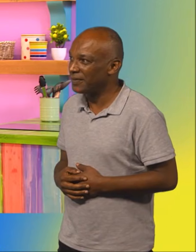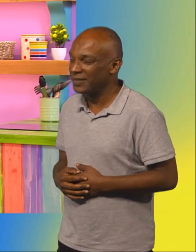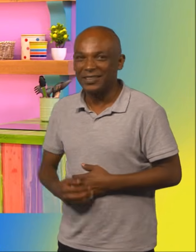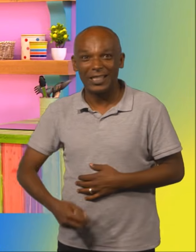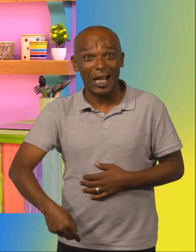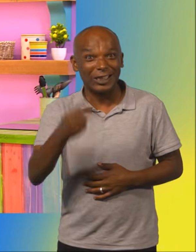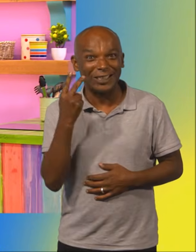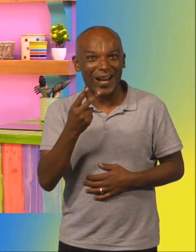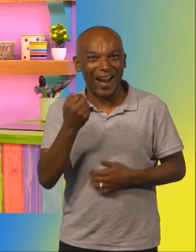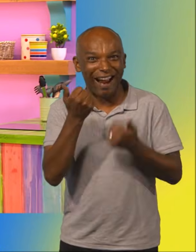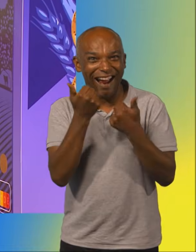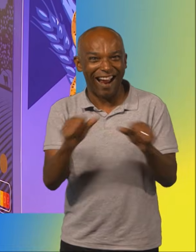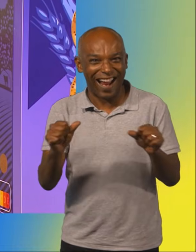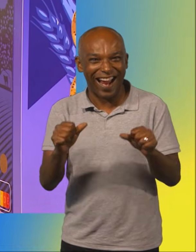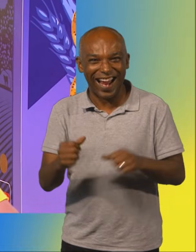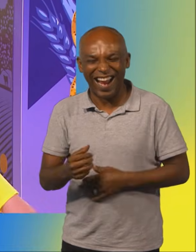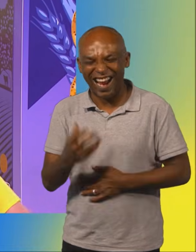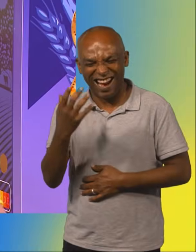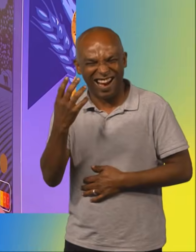Gotcha!